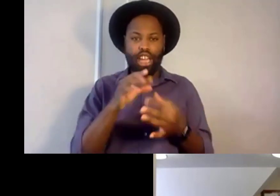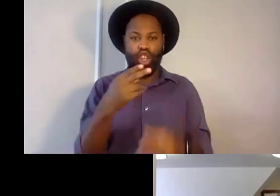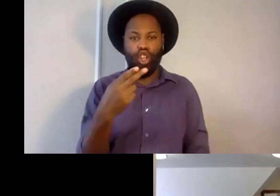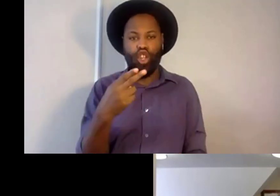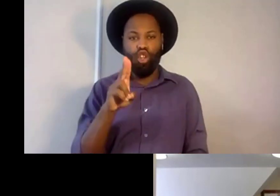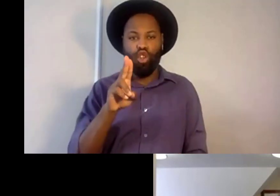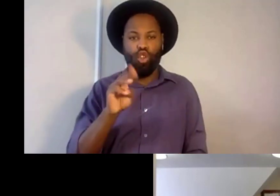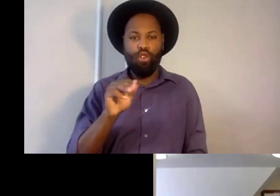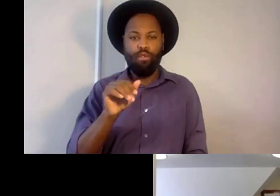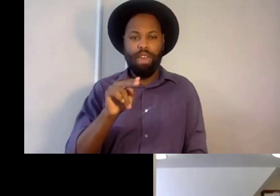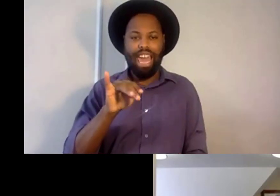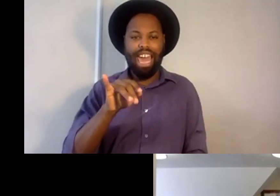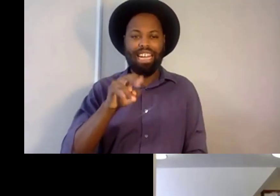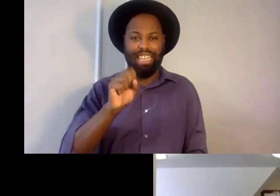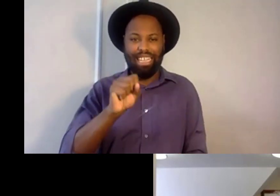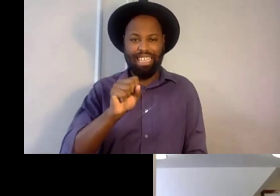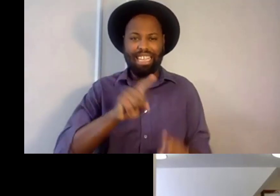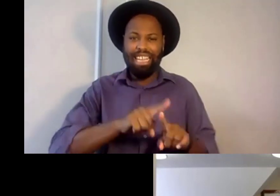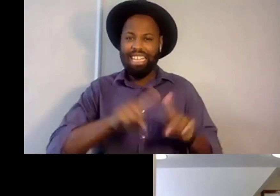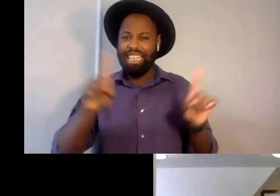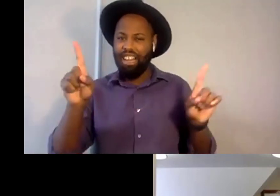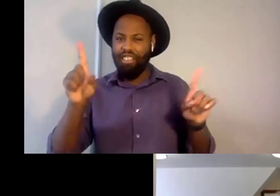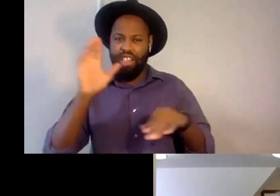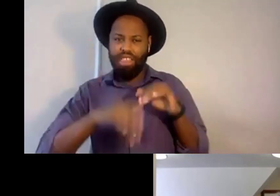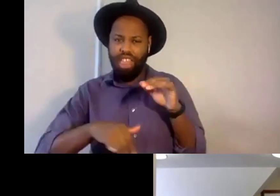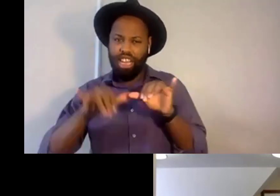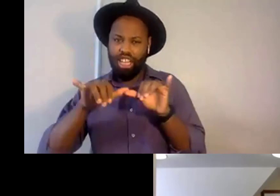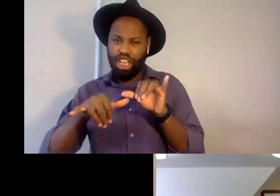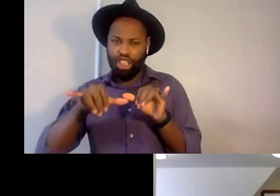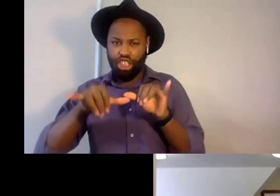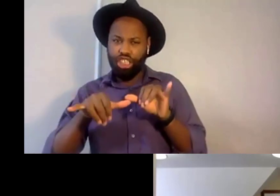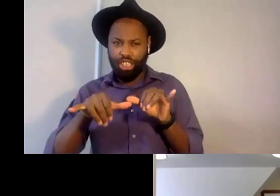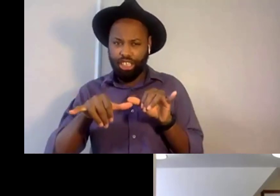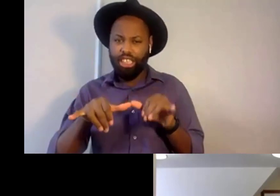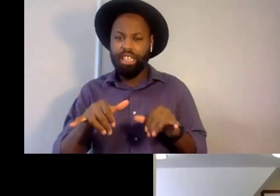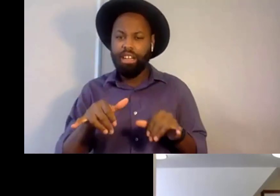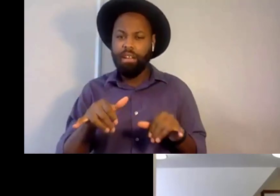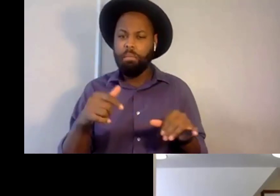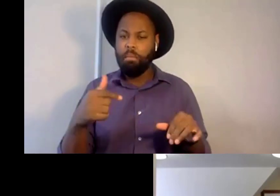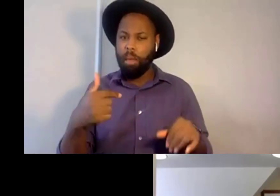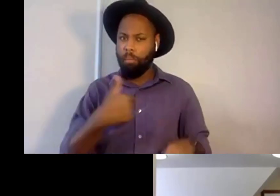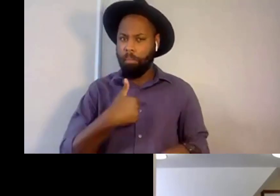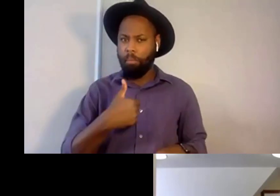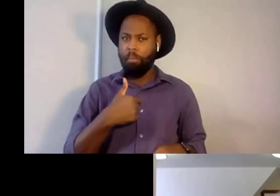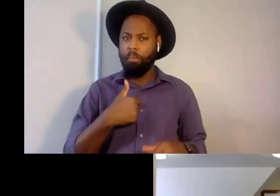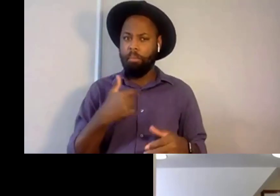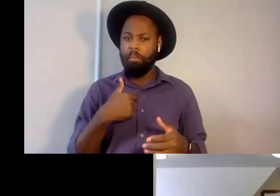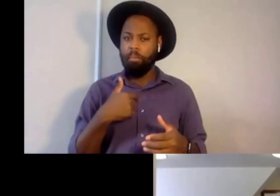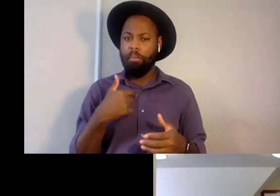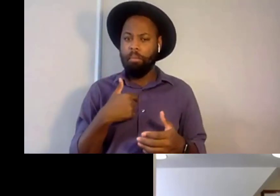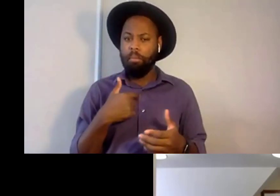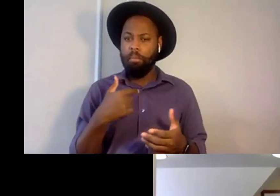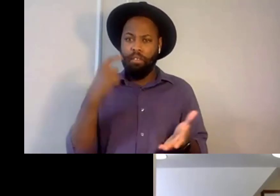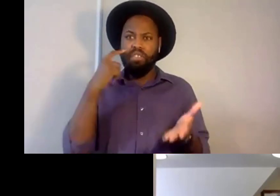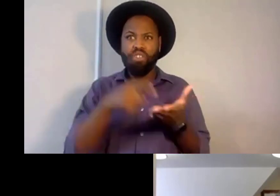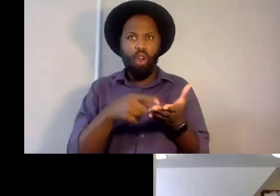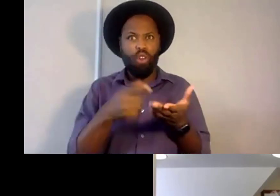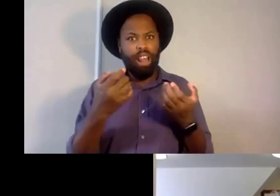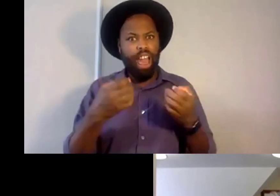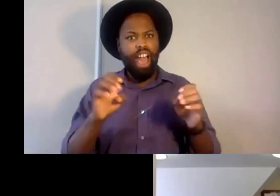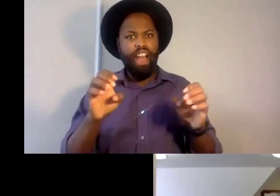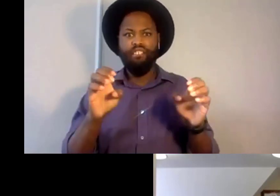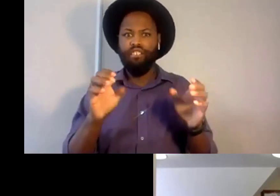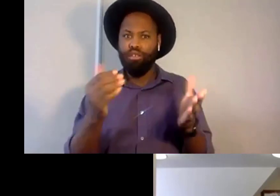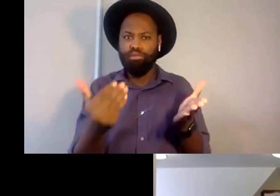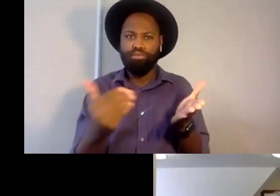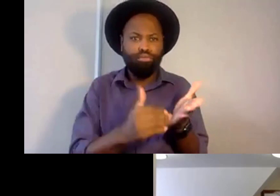from engineering, and I have seen concerted effort time and time again